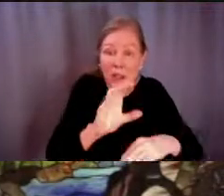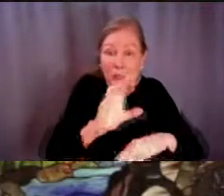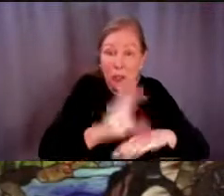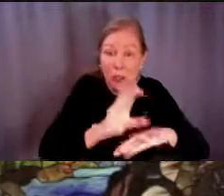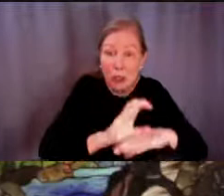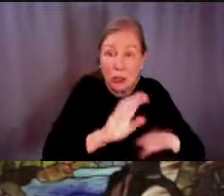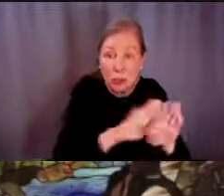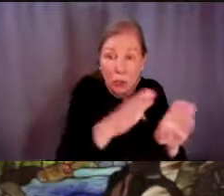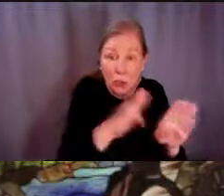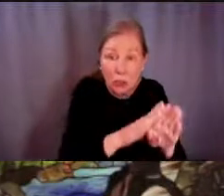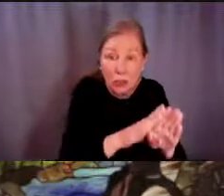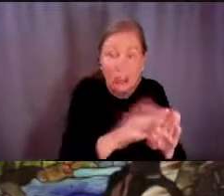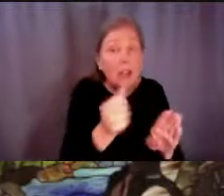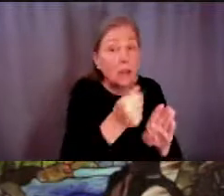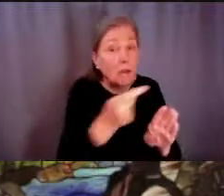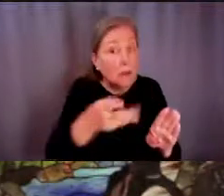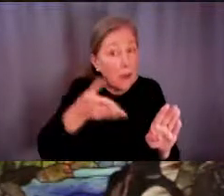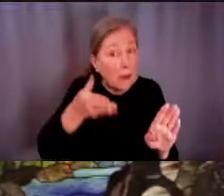yours yet.